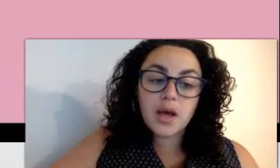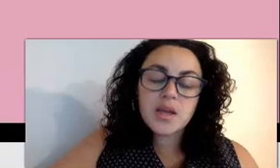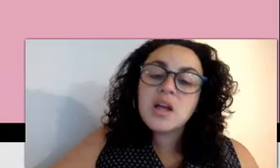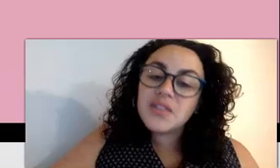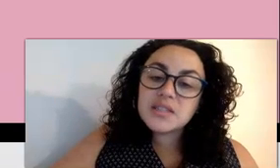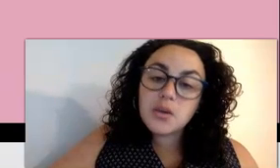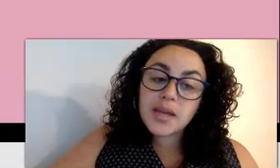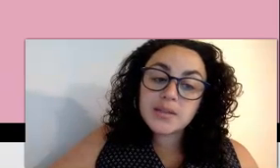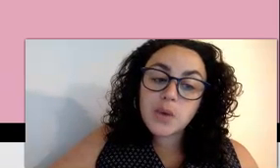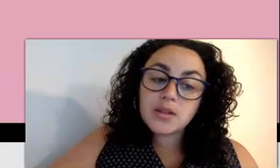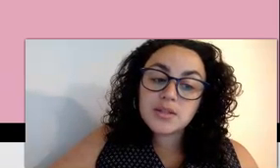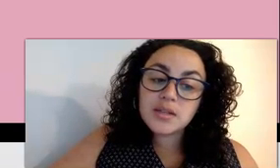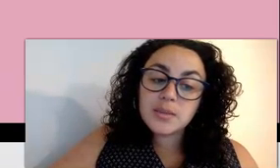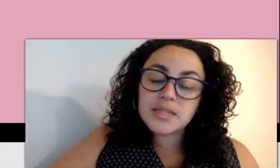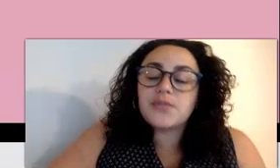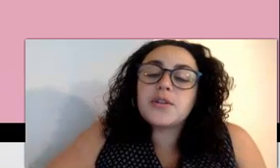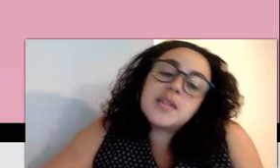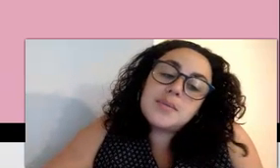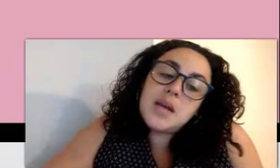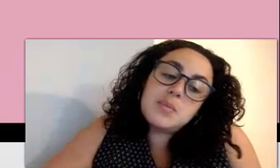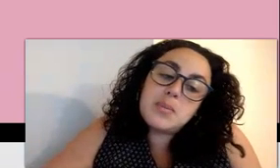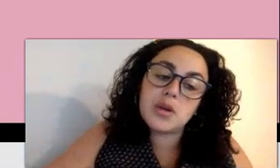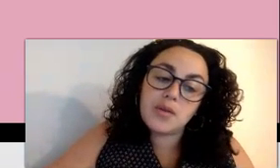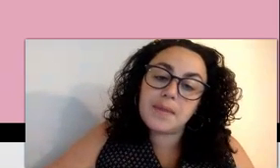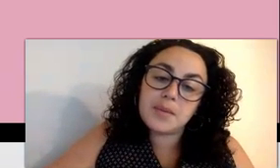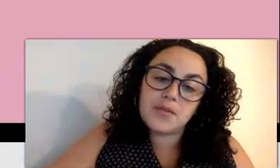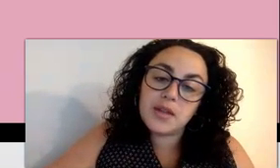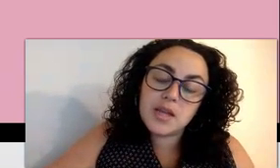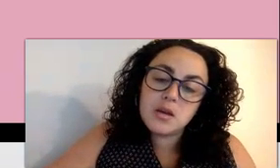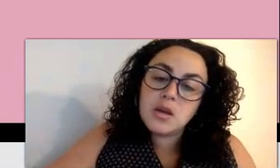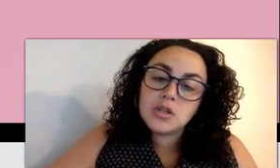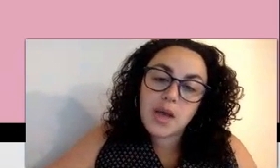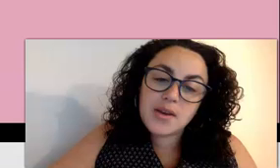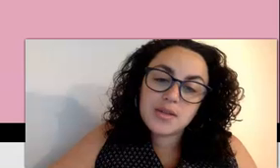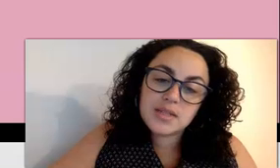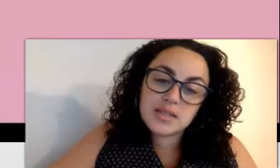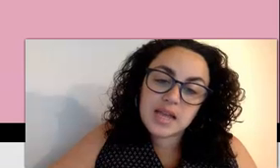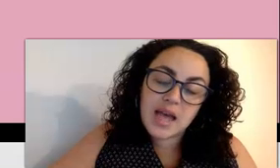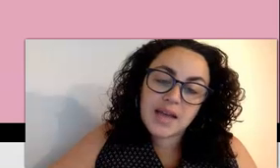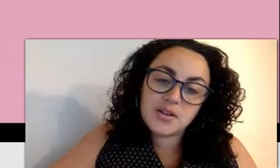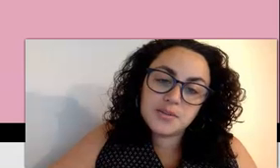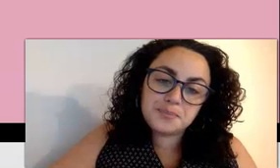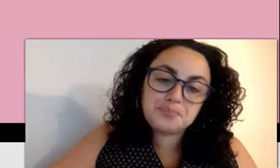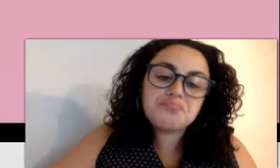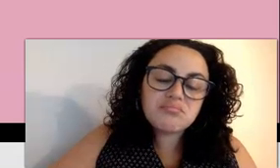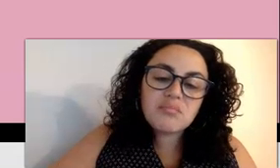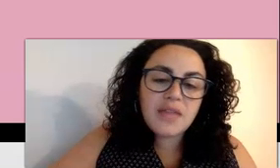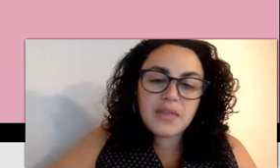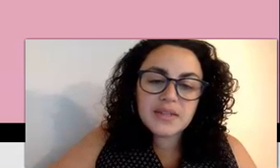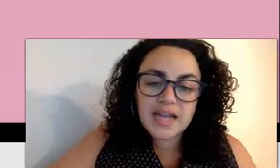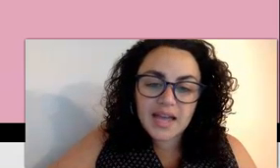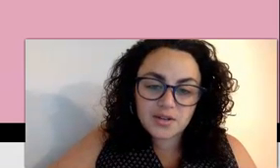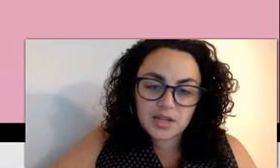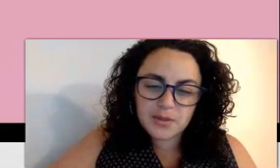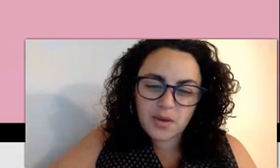lowercase y. This lowercase y looks a little bit different. Sometimes people can write them differently. So I notice it's a diagonal, and